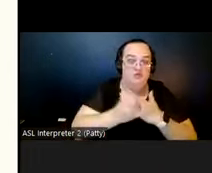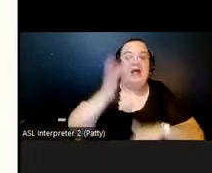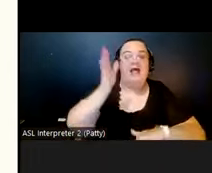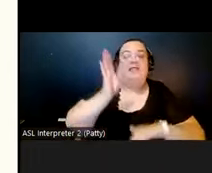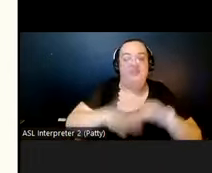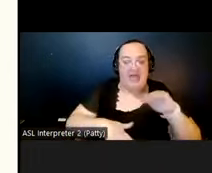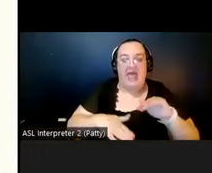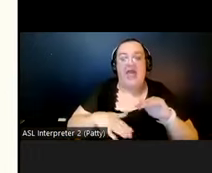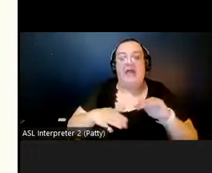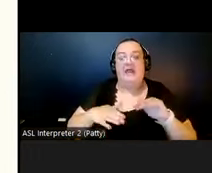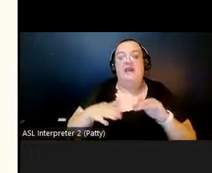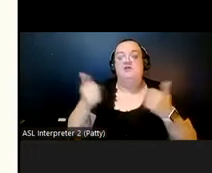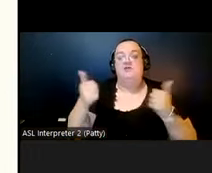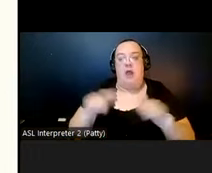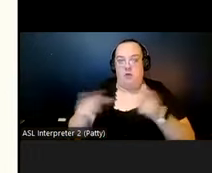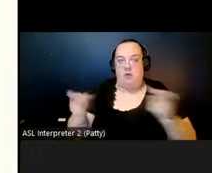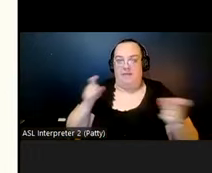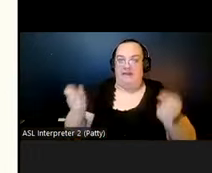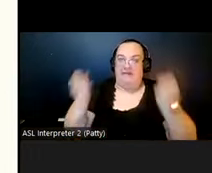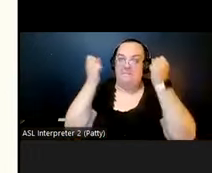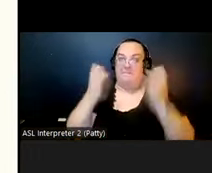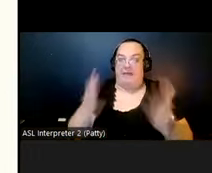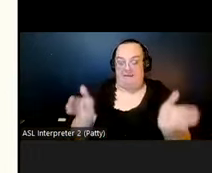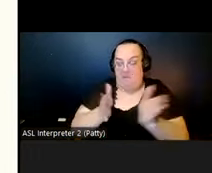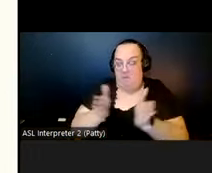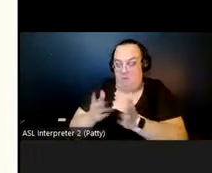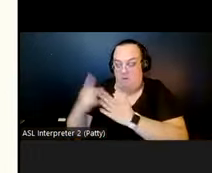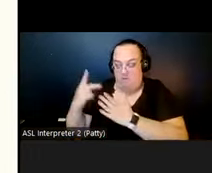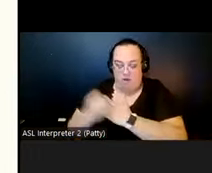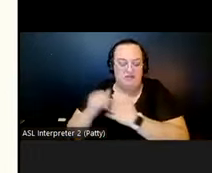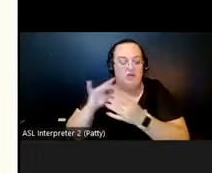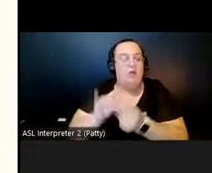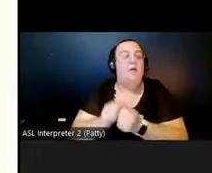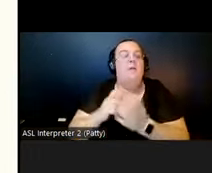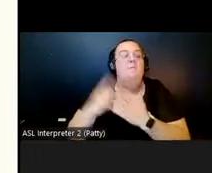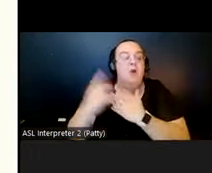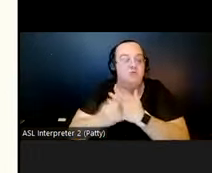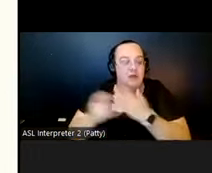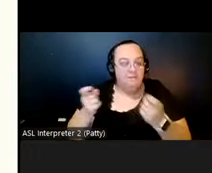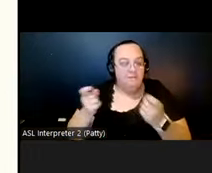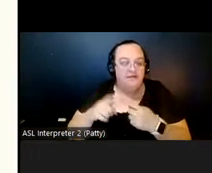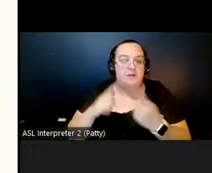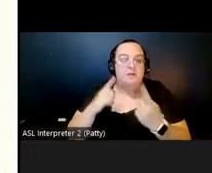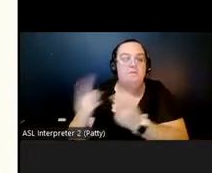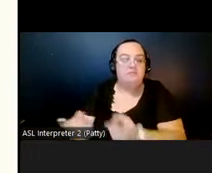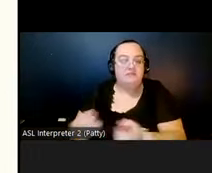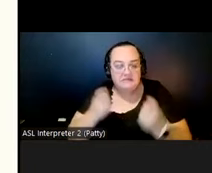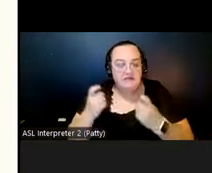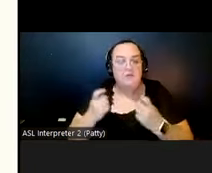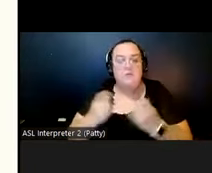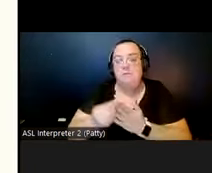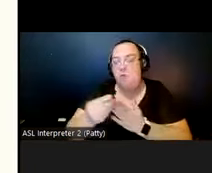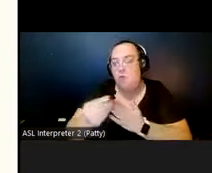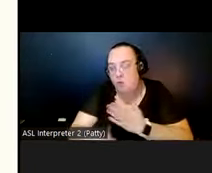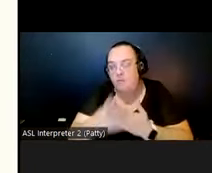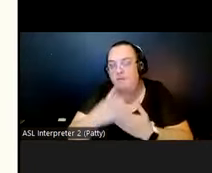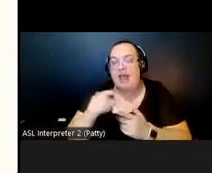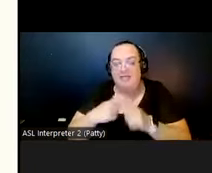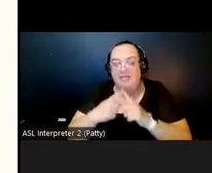large number of small projects in terms of project management, solicitation, procurement, and construction